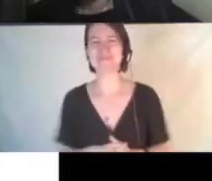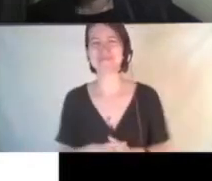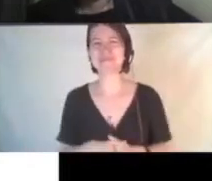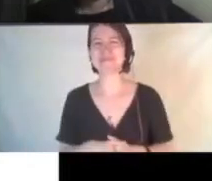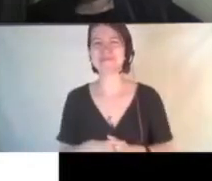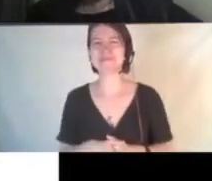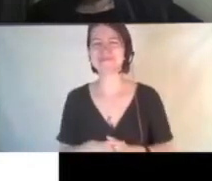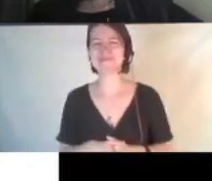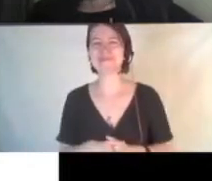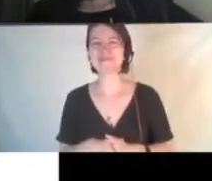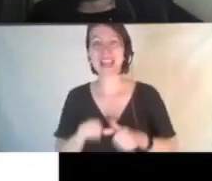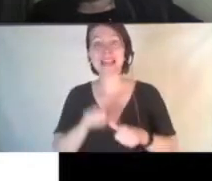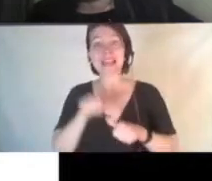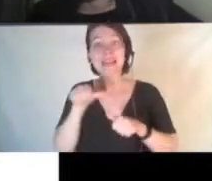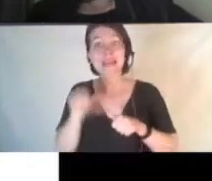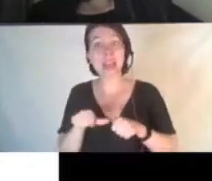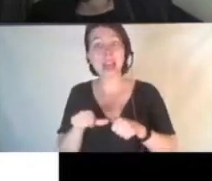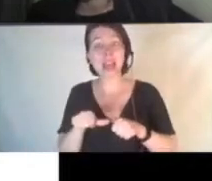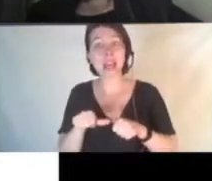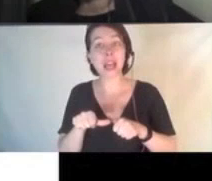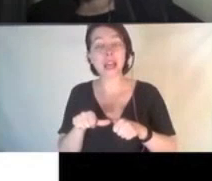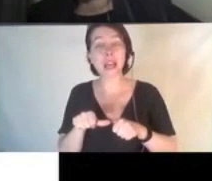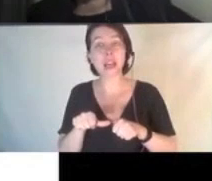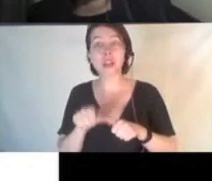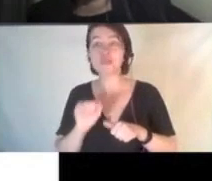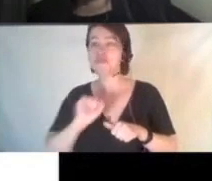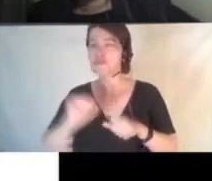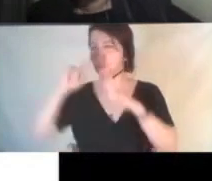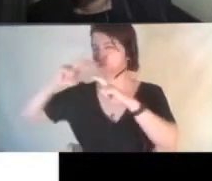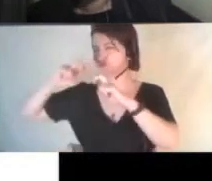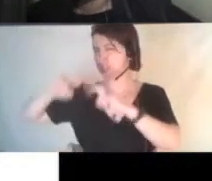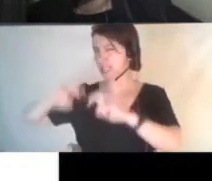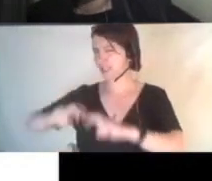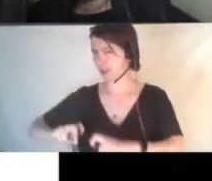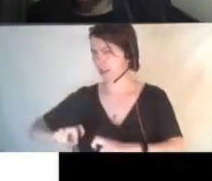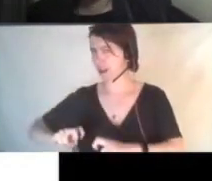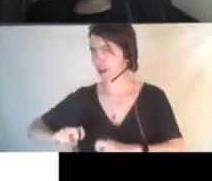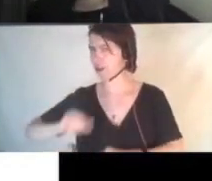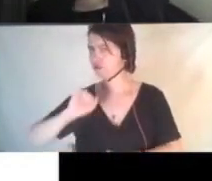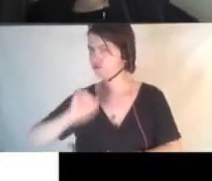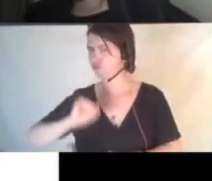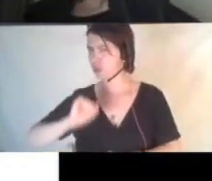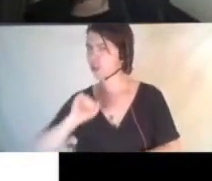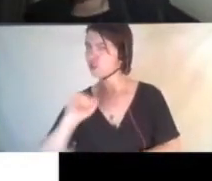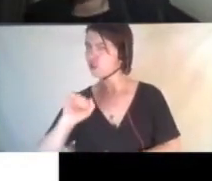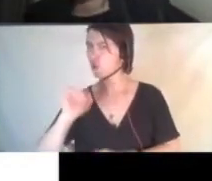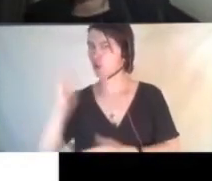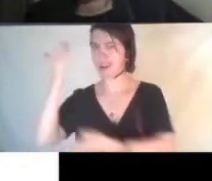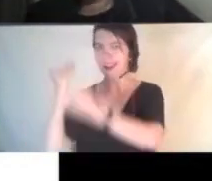then that led you, because then you started researching your heritage, but